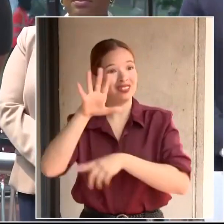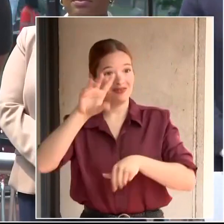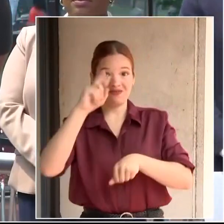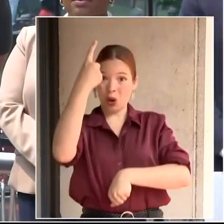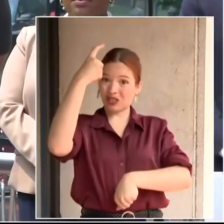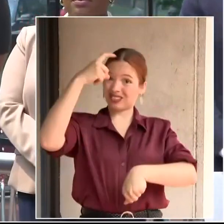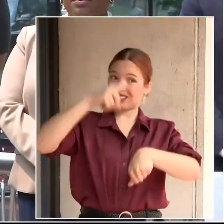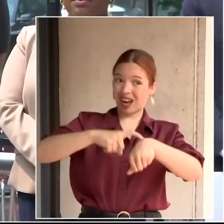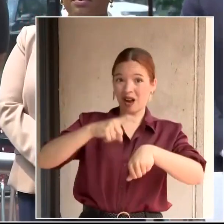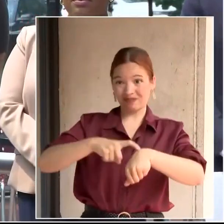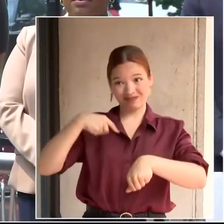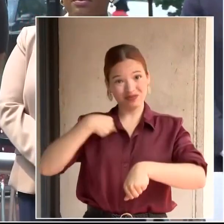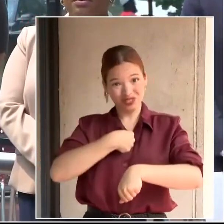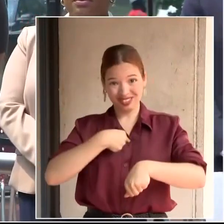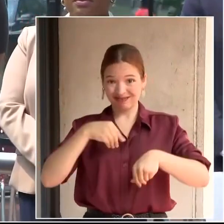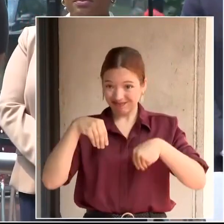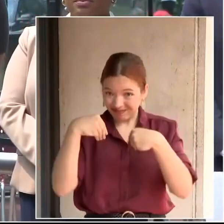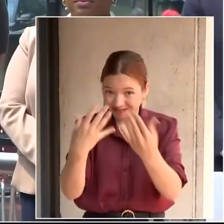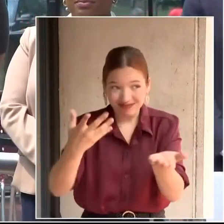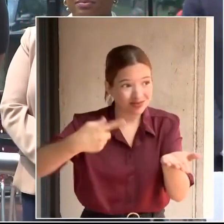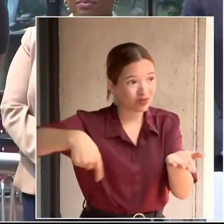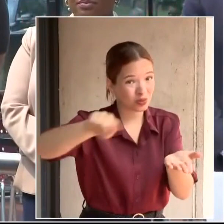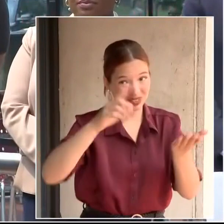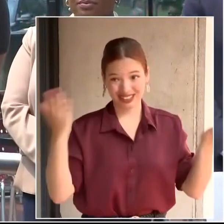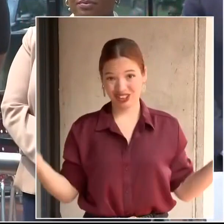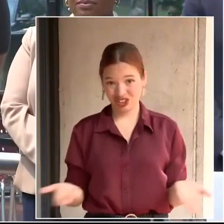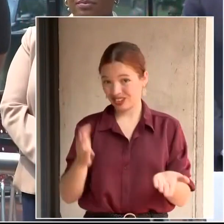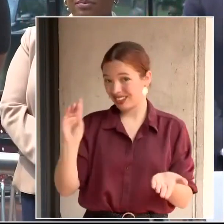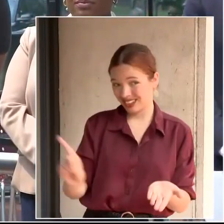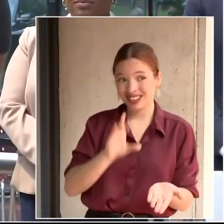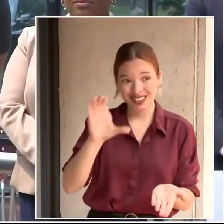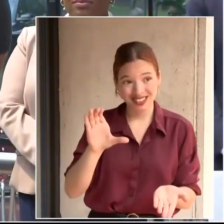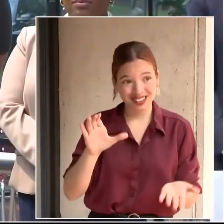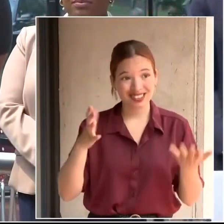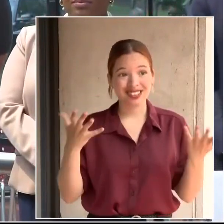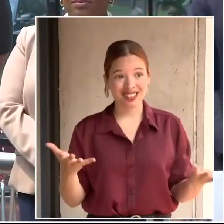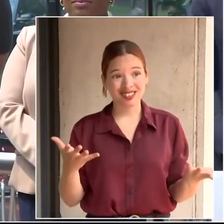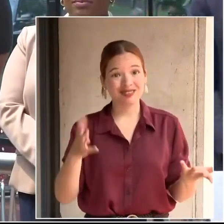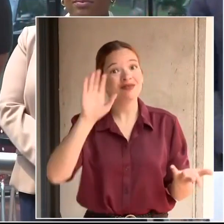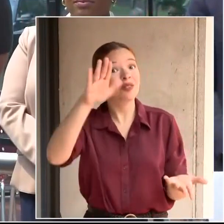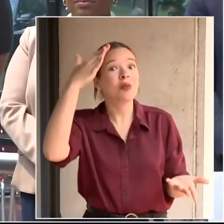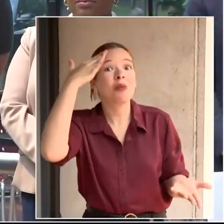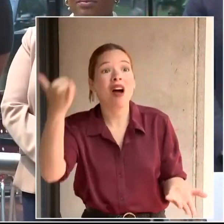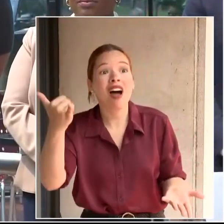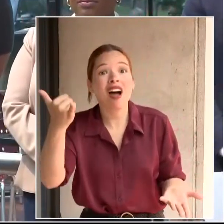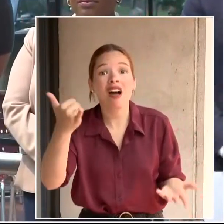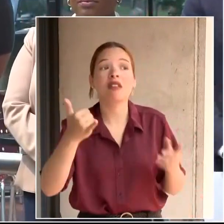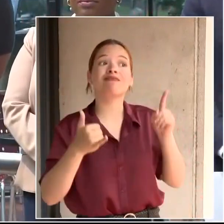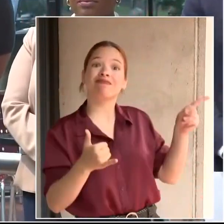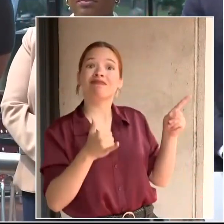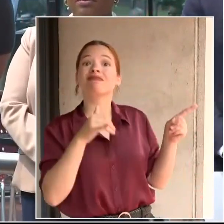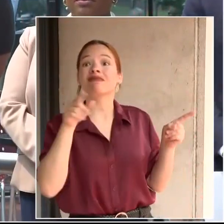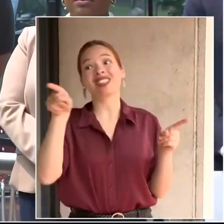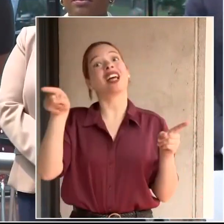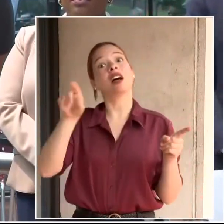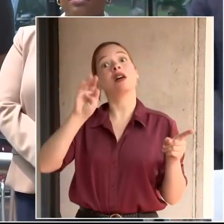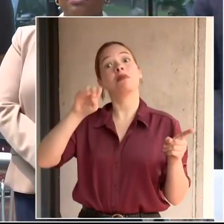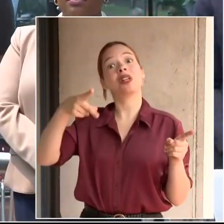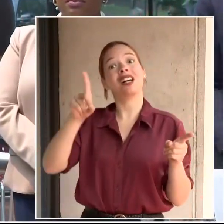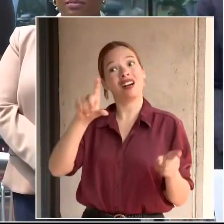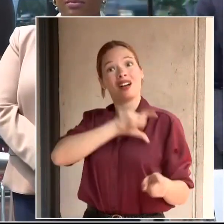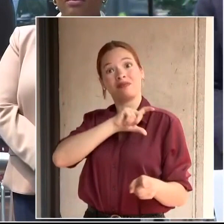because what our partners in law enforcement tell us is that video evidence is crucial